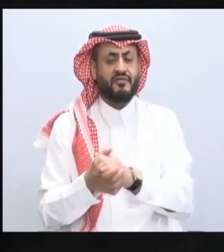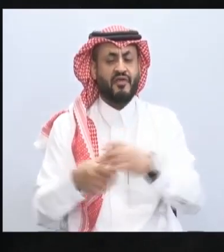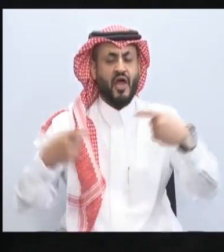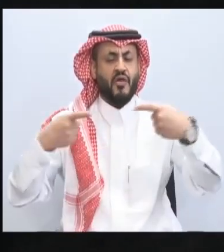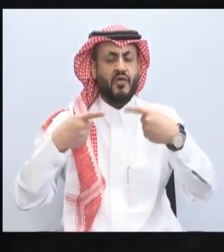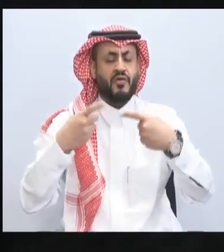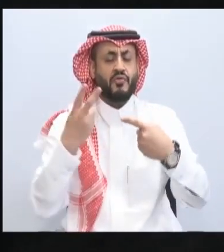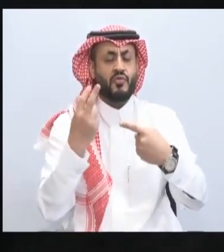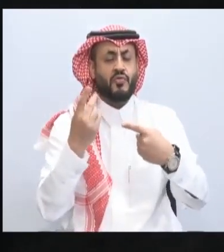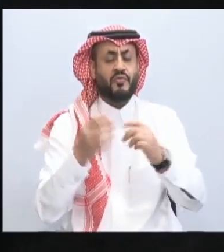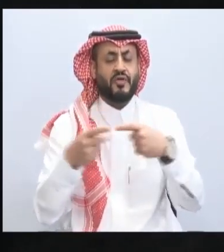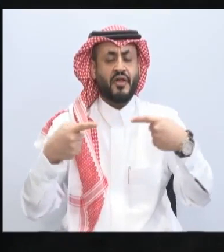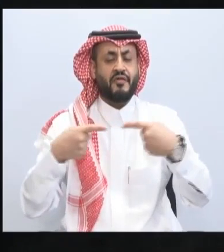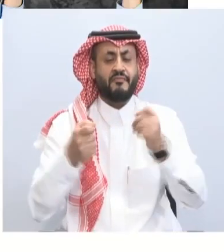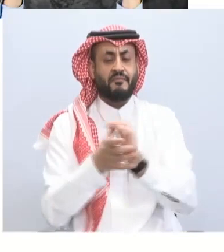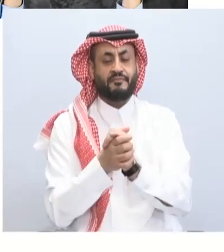the two ideas.